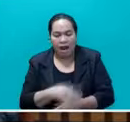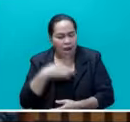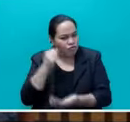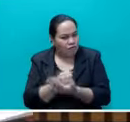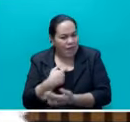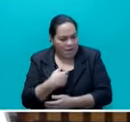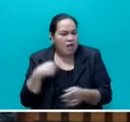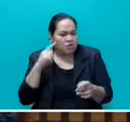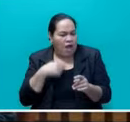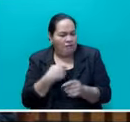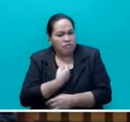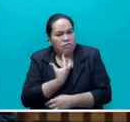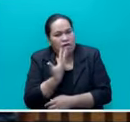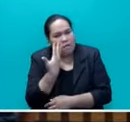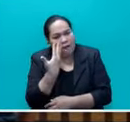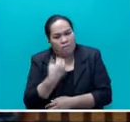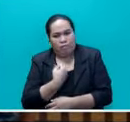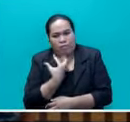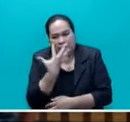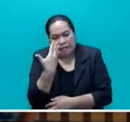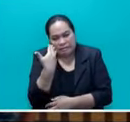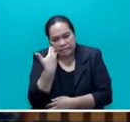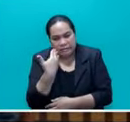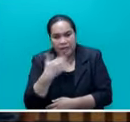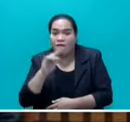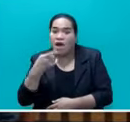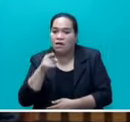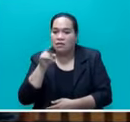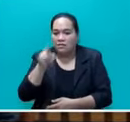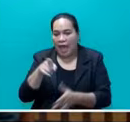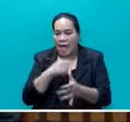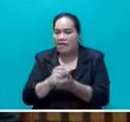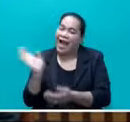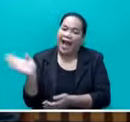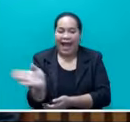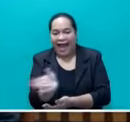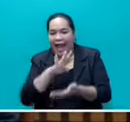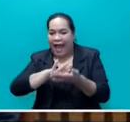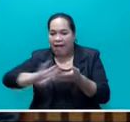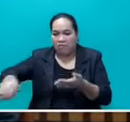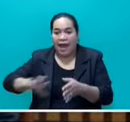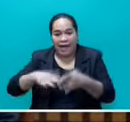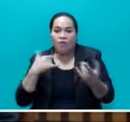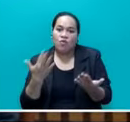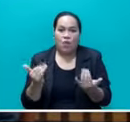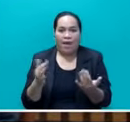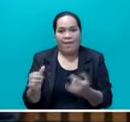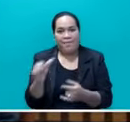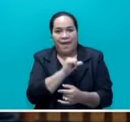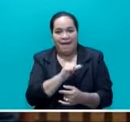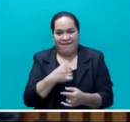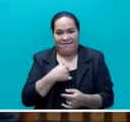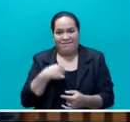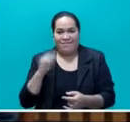also embarrassed. But the fact that first you told me, get out. Then you have to welcome me back. All because